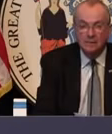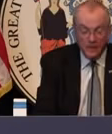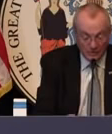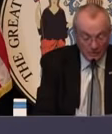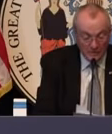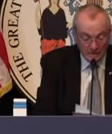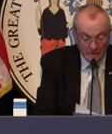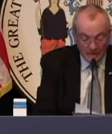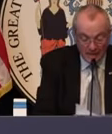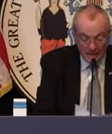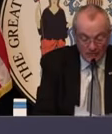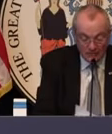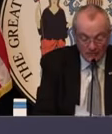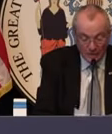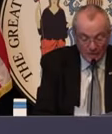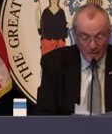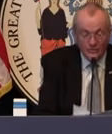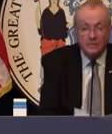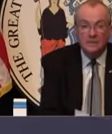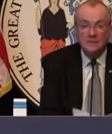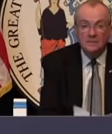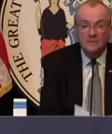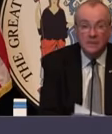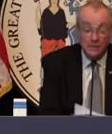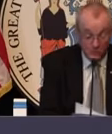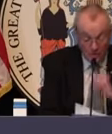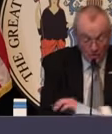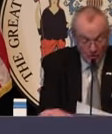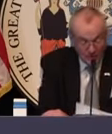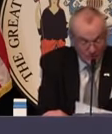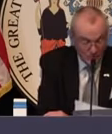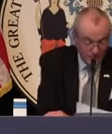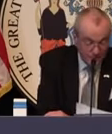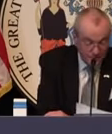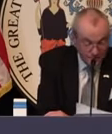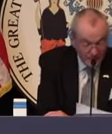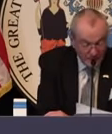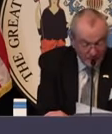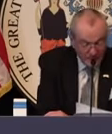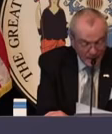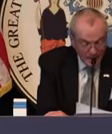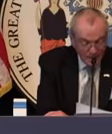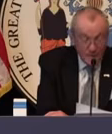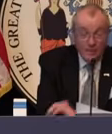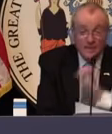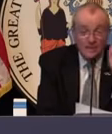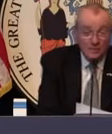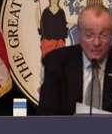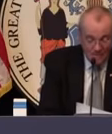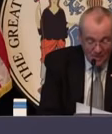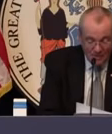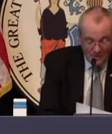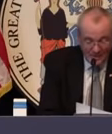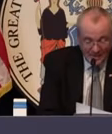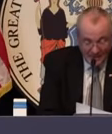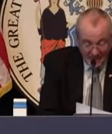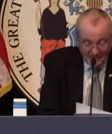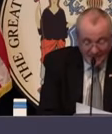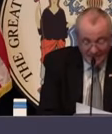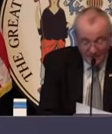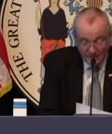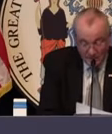11,339 blessed lives lost. Let's recall a few of them. We begin by